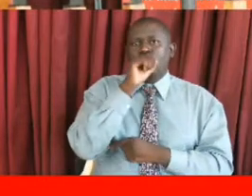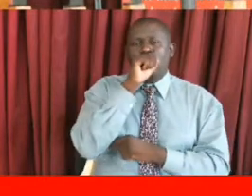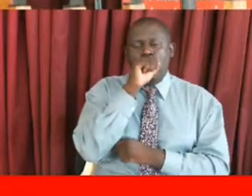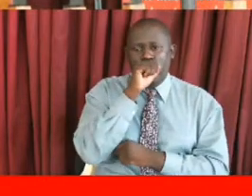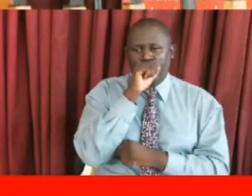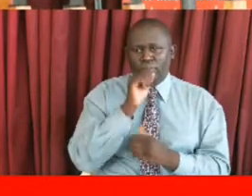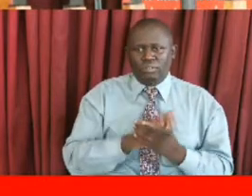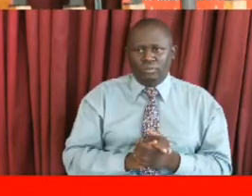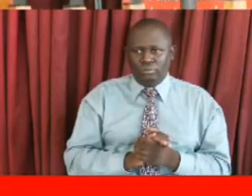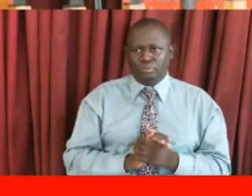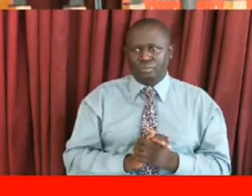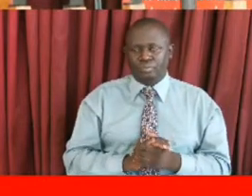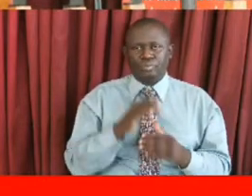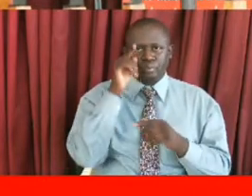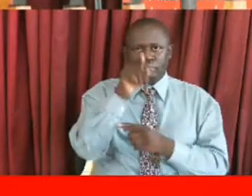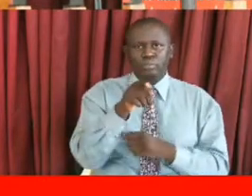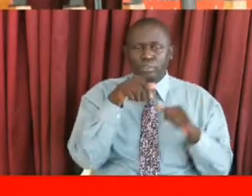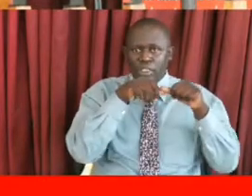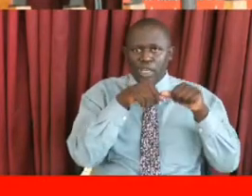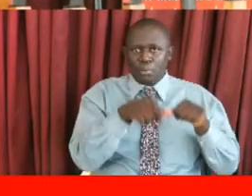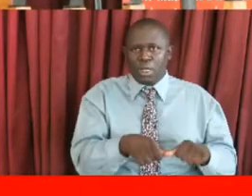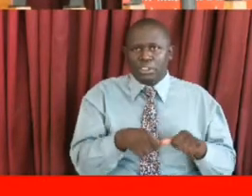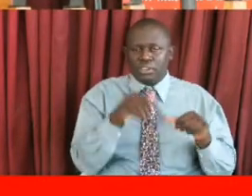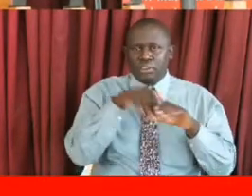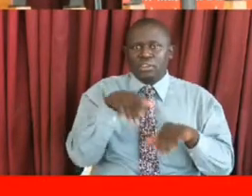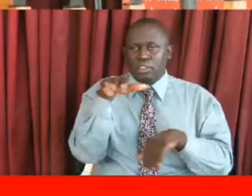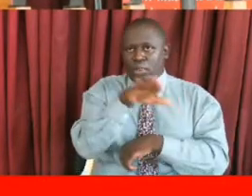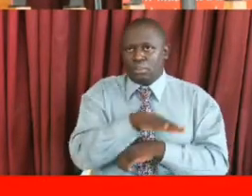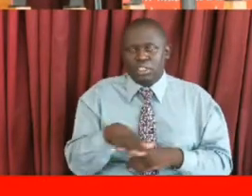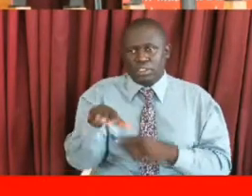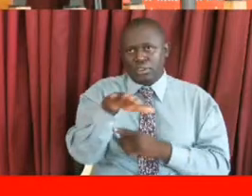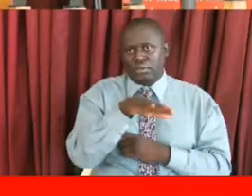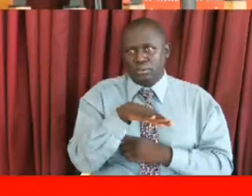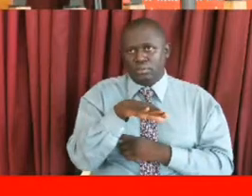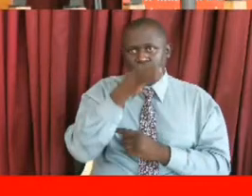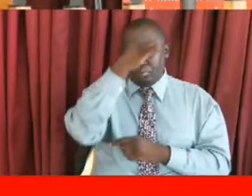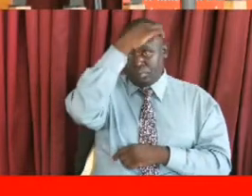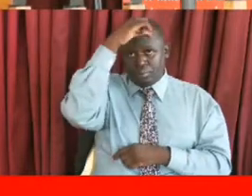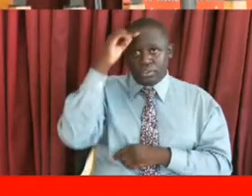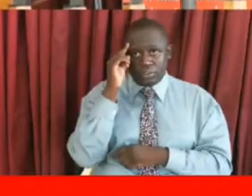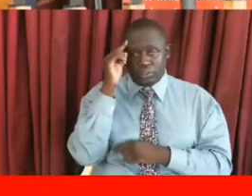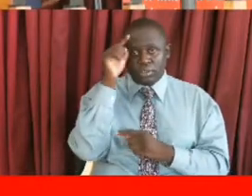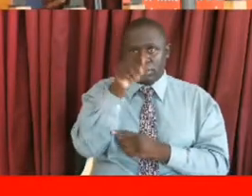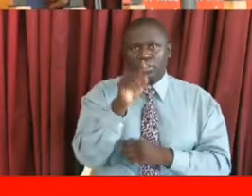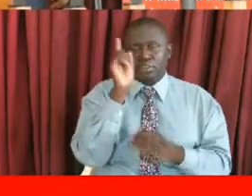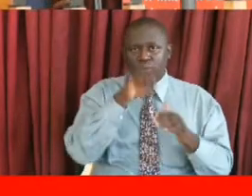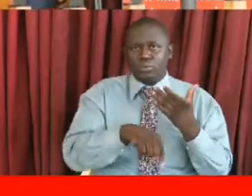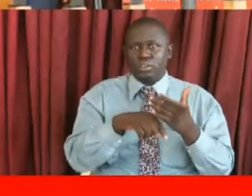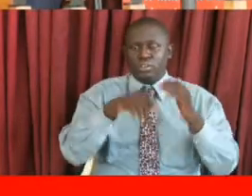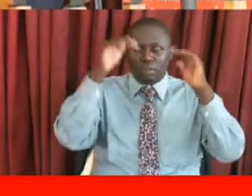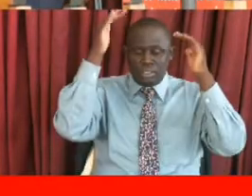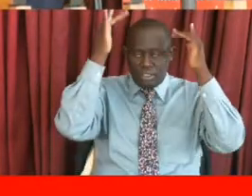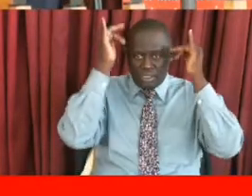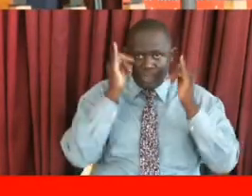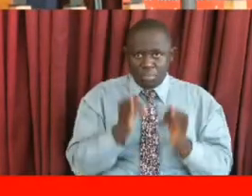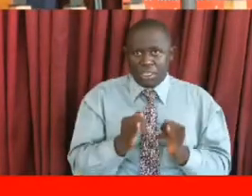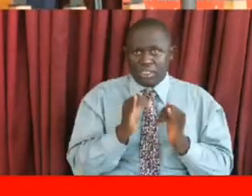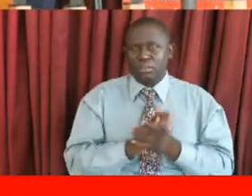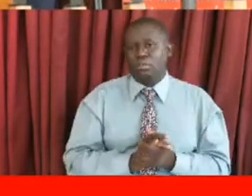place he abides in a place because he is a